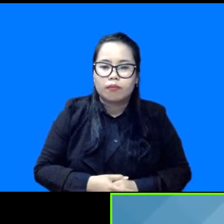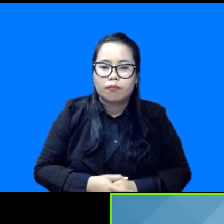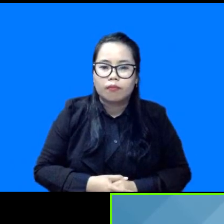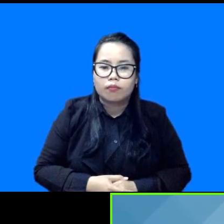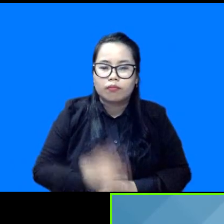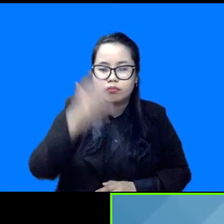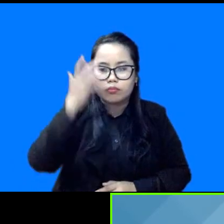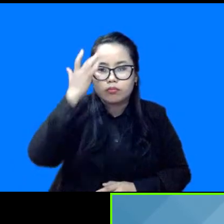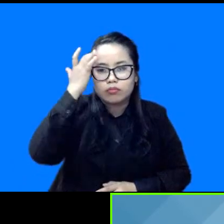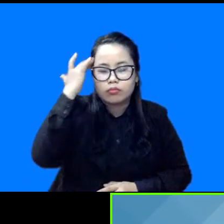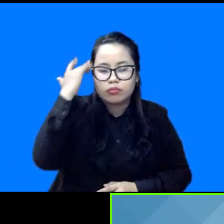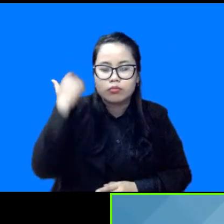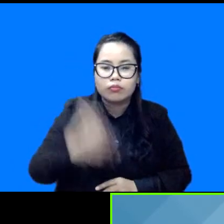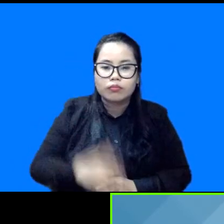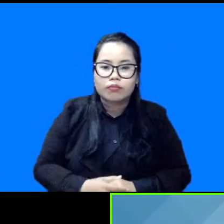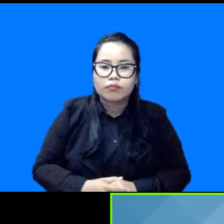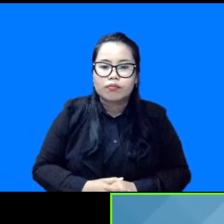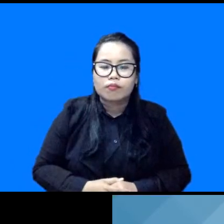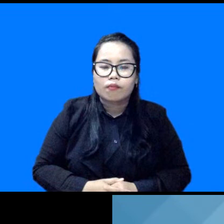Yes.